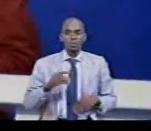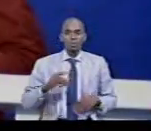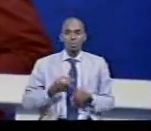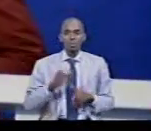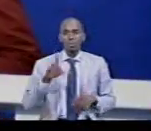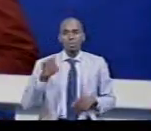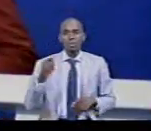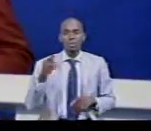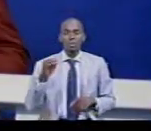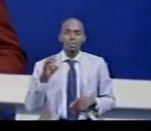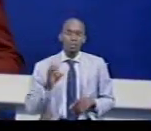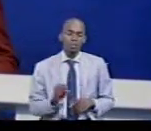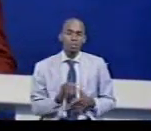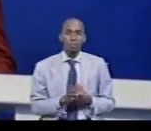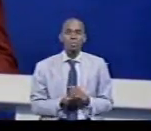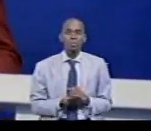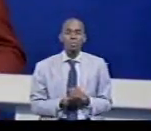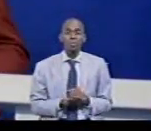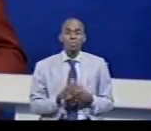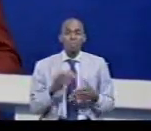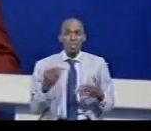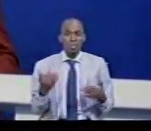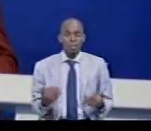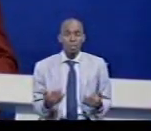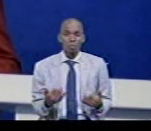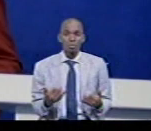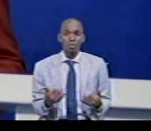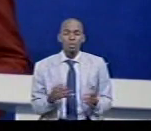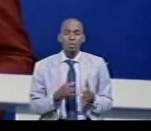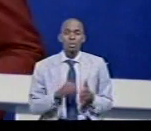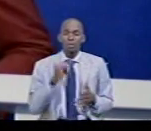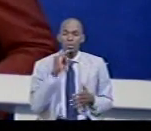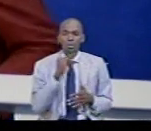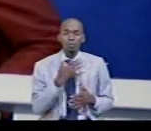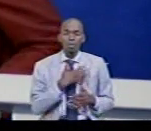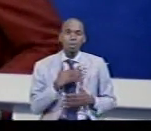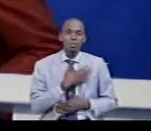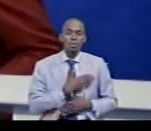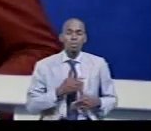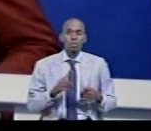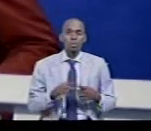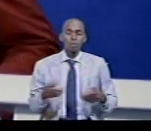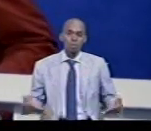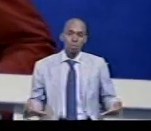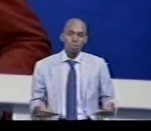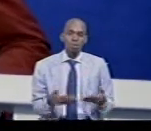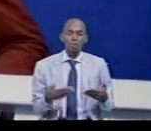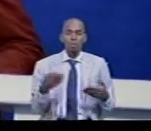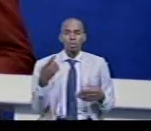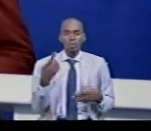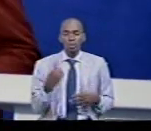At this time, it's my pleasure to introduce the convener